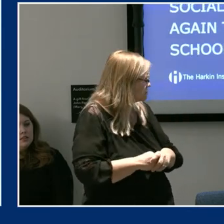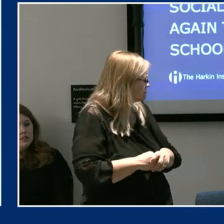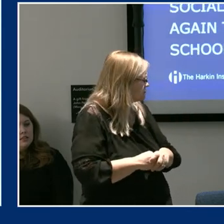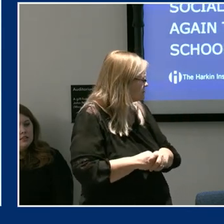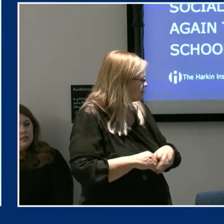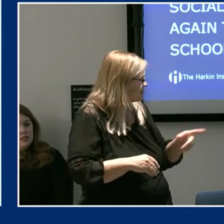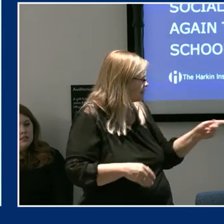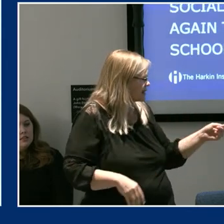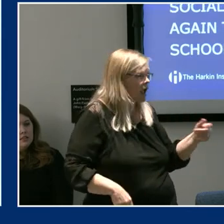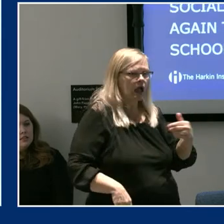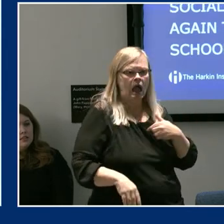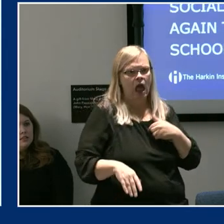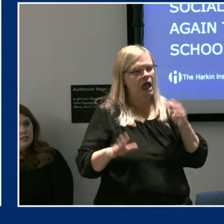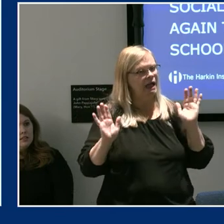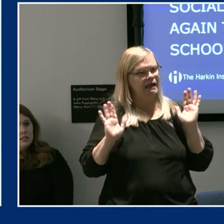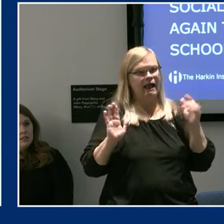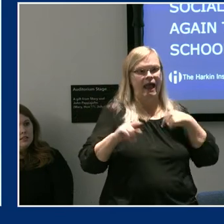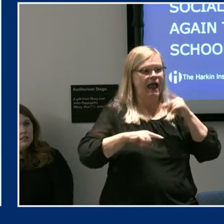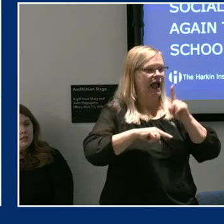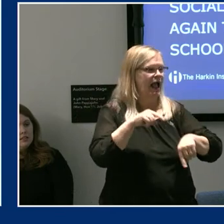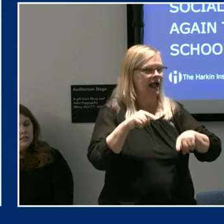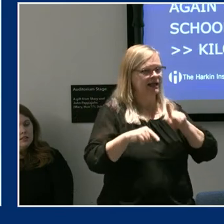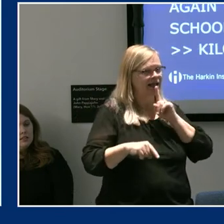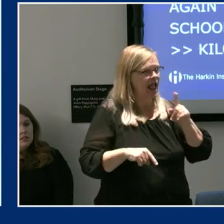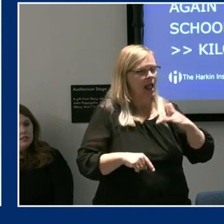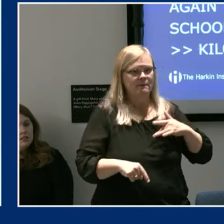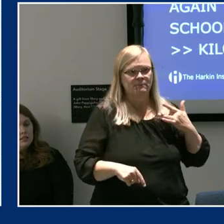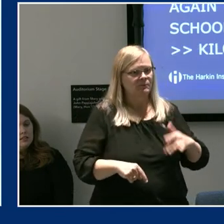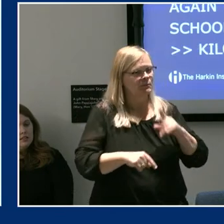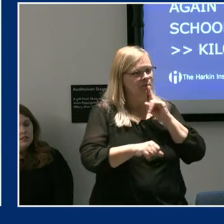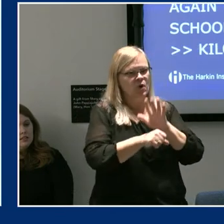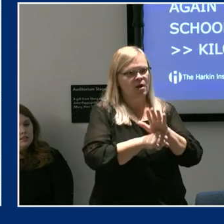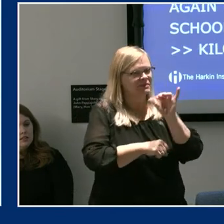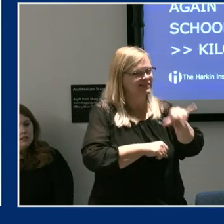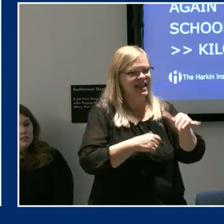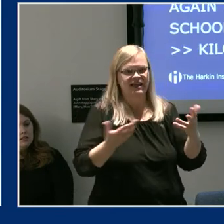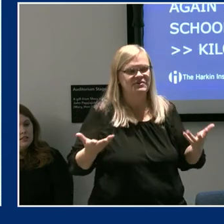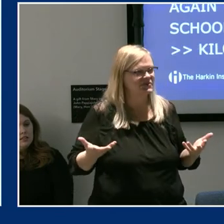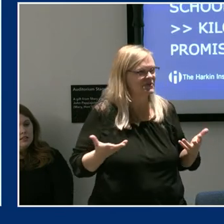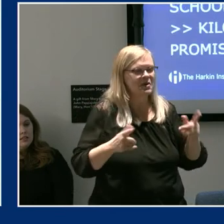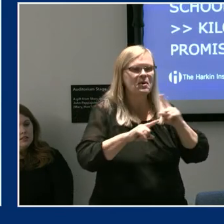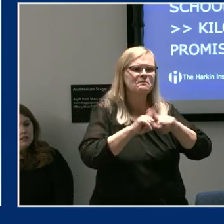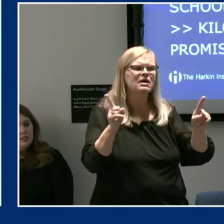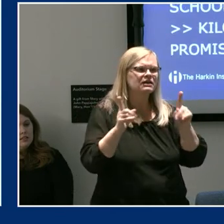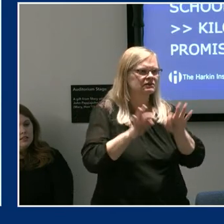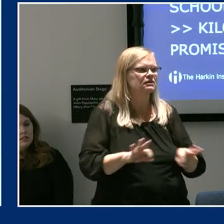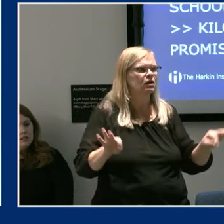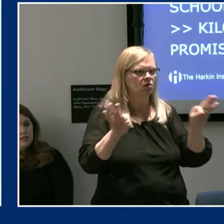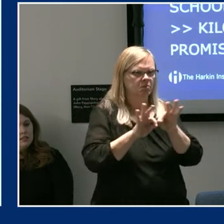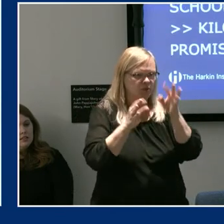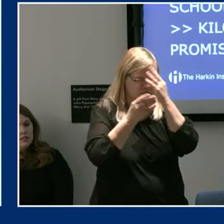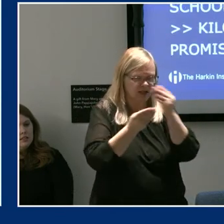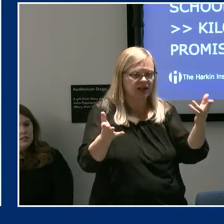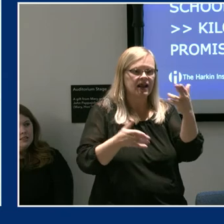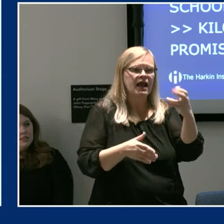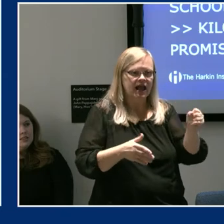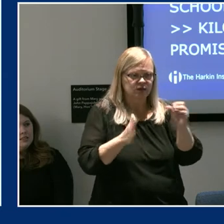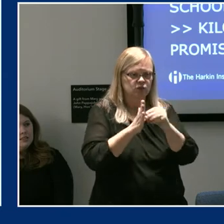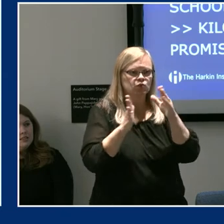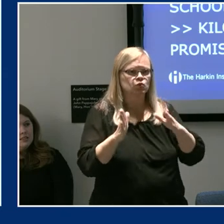Well, I don't know. I cannot promise that. But I think it is important to let high school